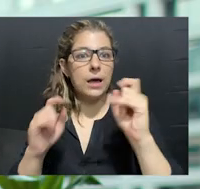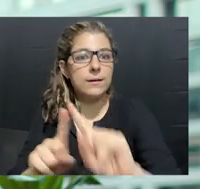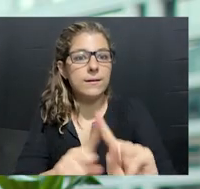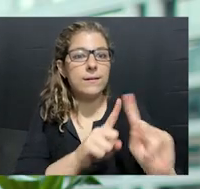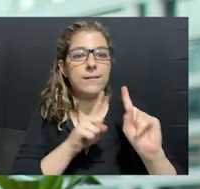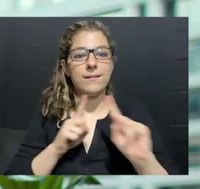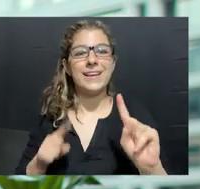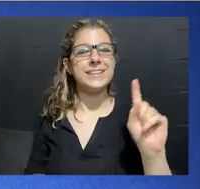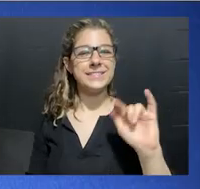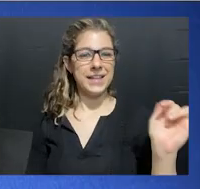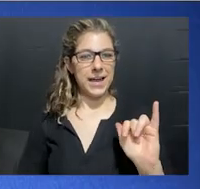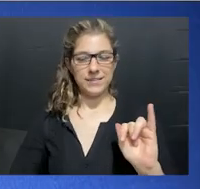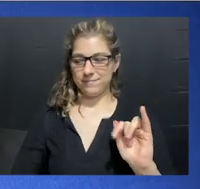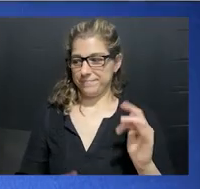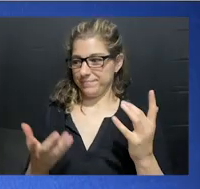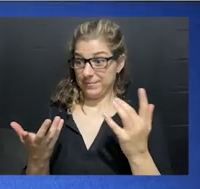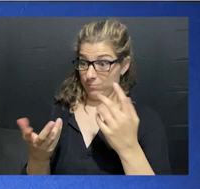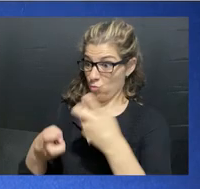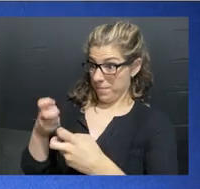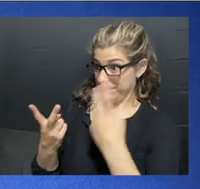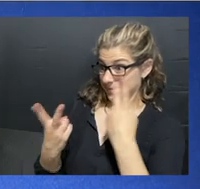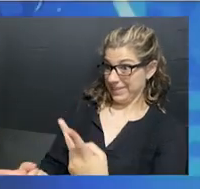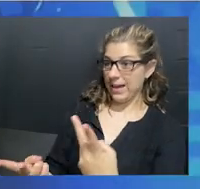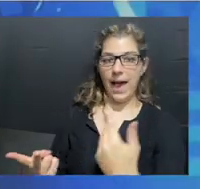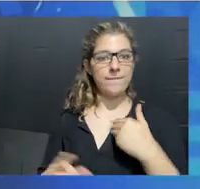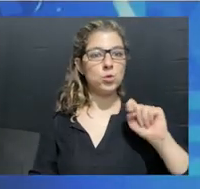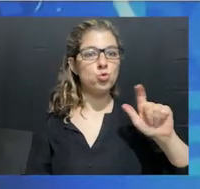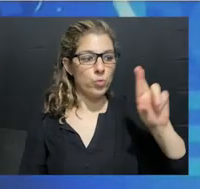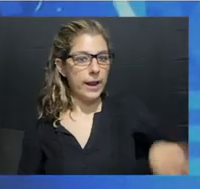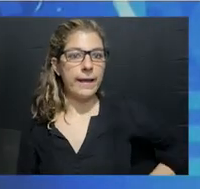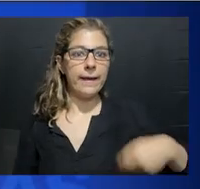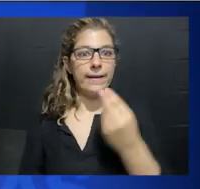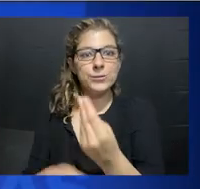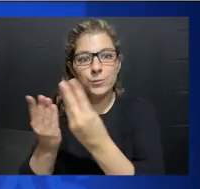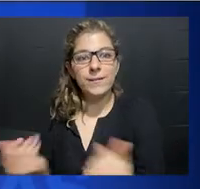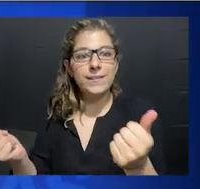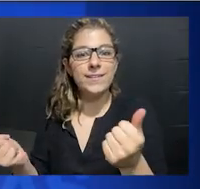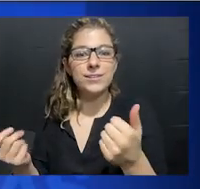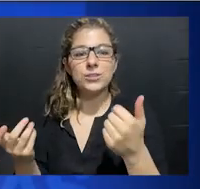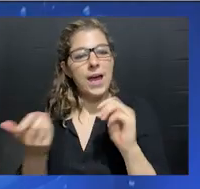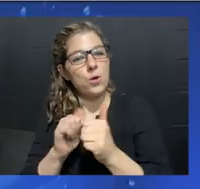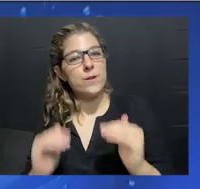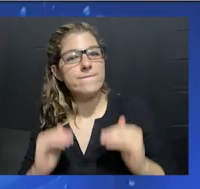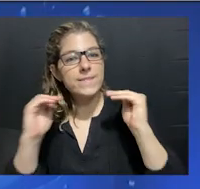almost like a Swiss Army knife, to determine what can help you to advance progressive